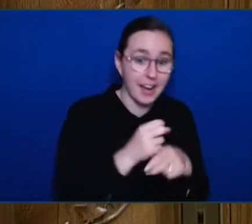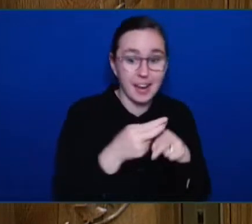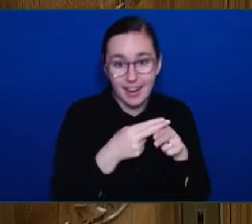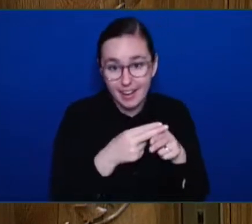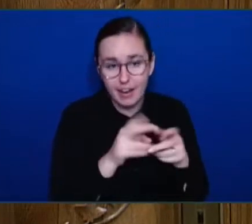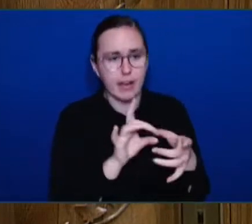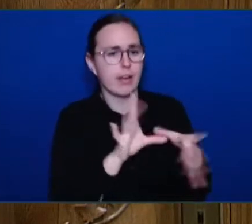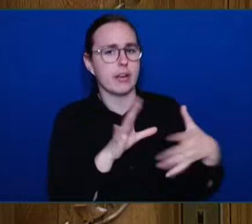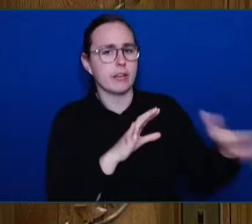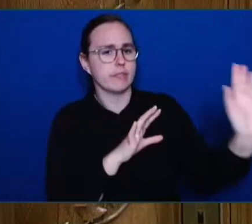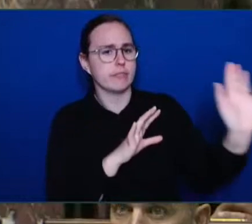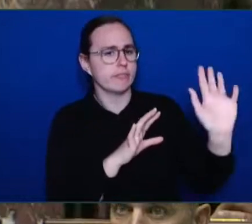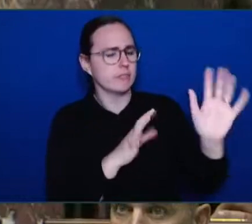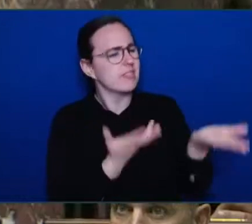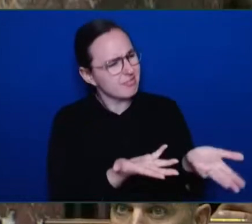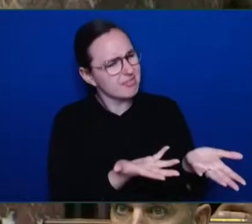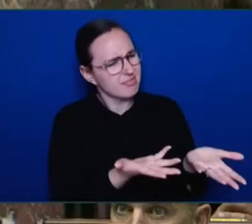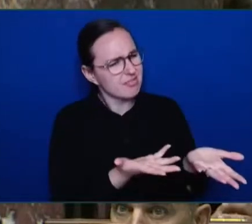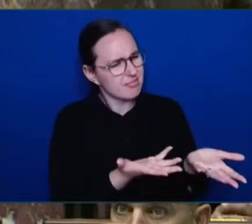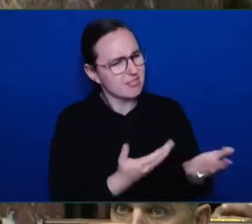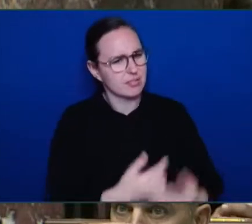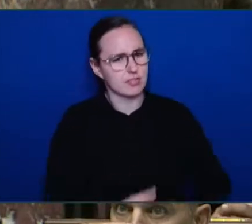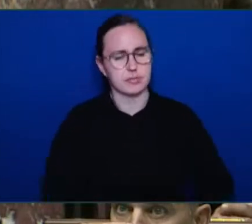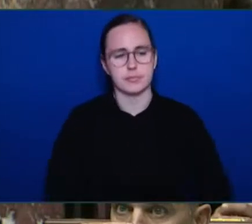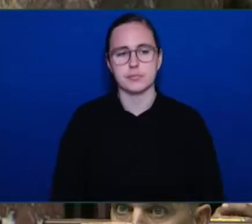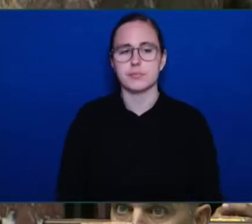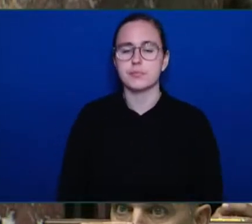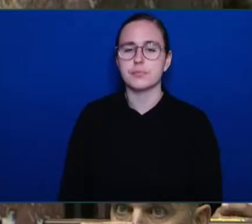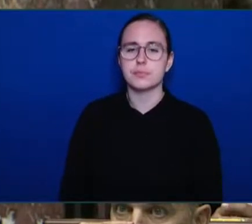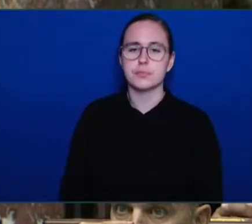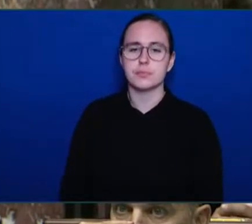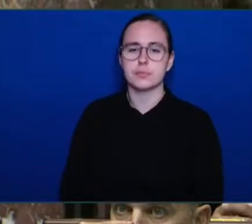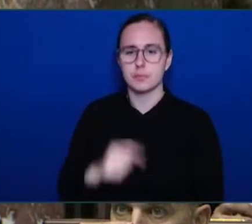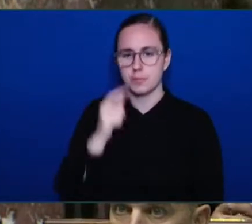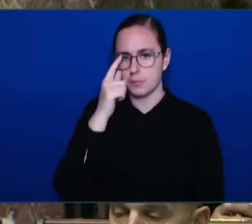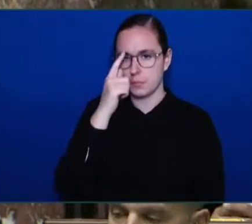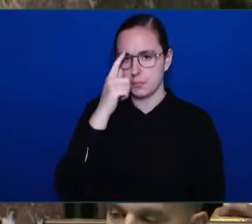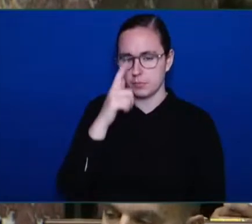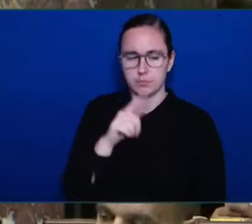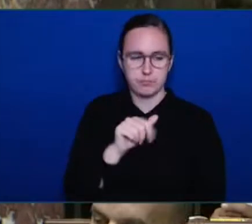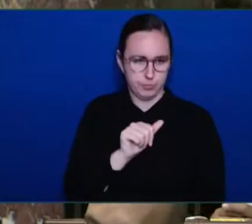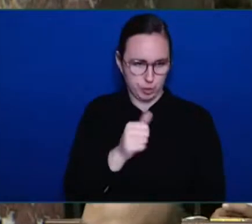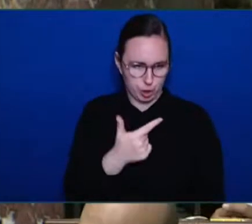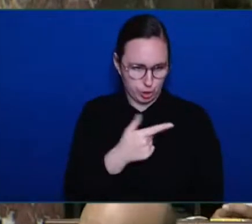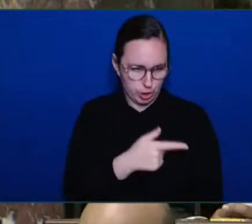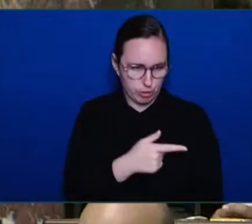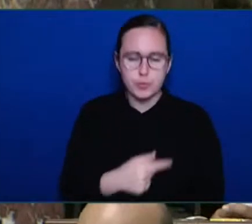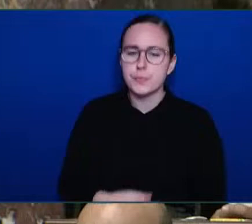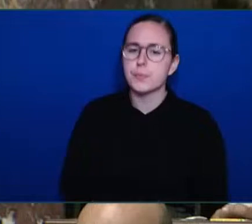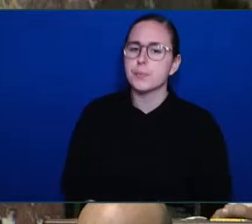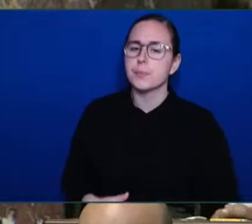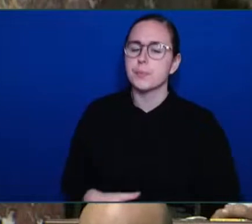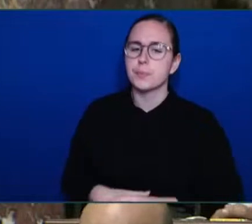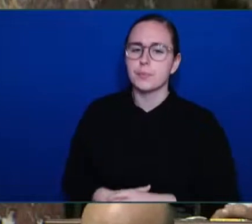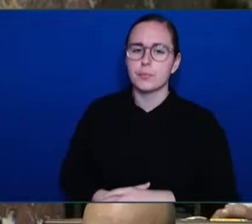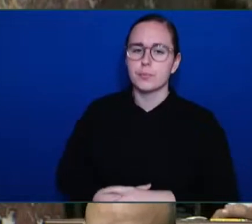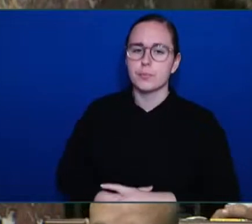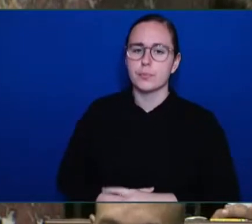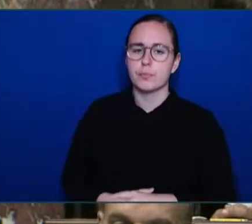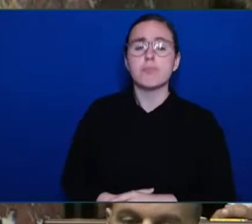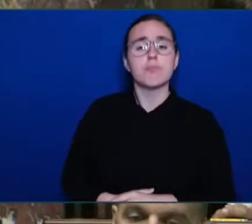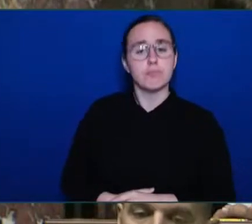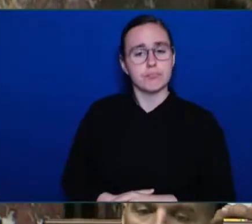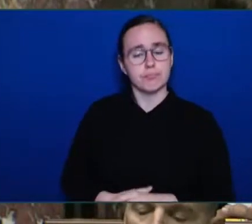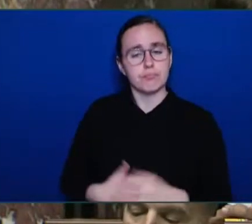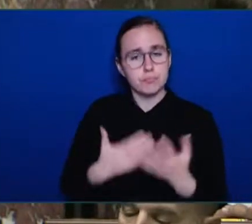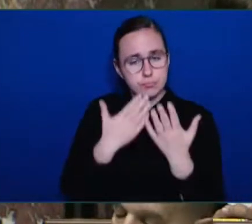Attorney General. Thank you. And Mr. Speaker, I would honor the new member and welcome her to the House for her